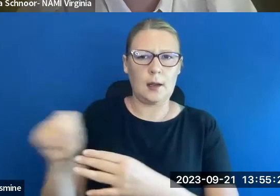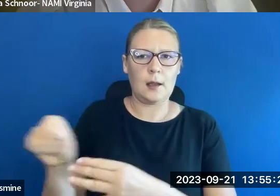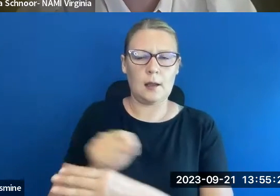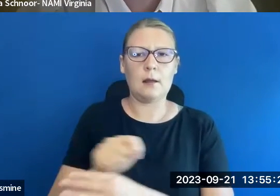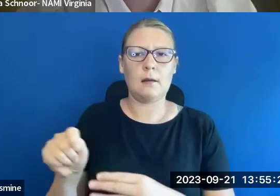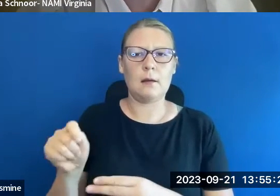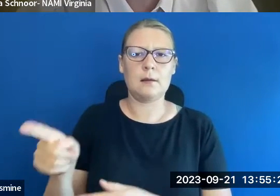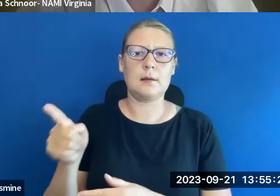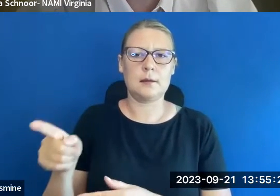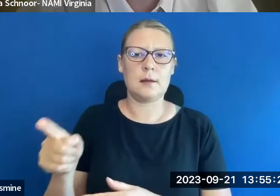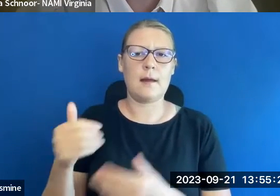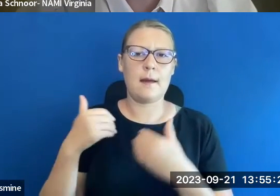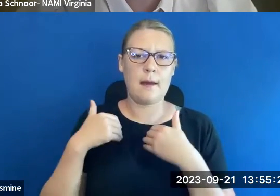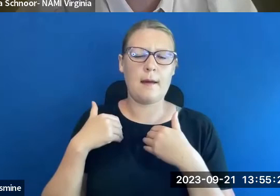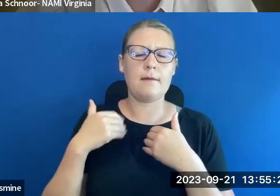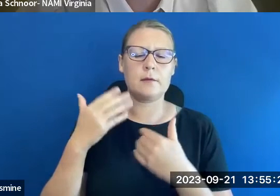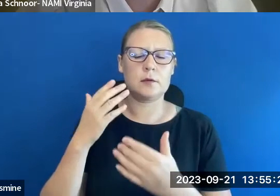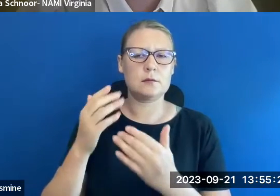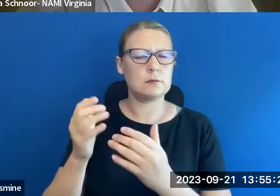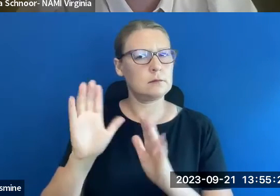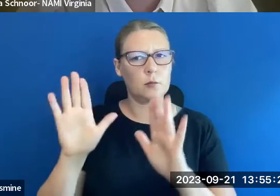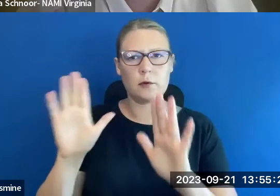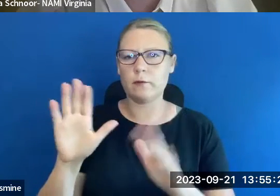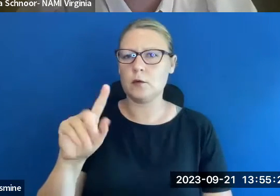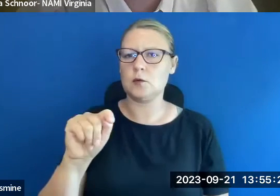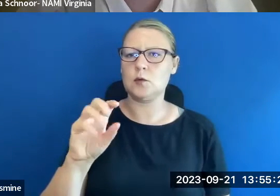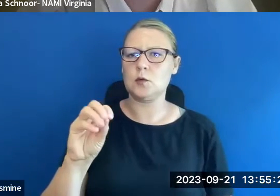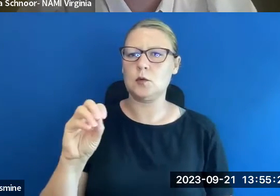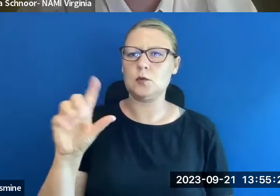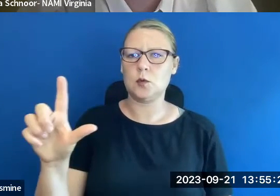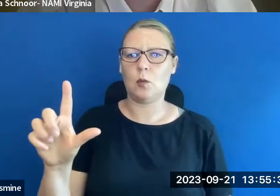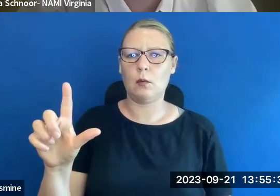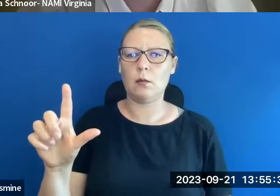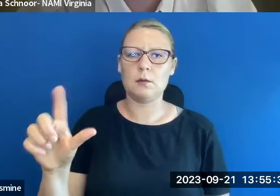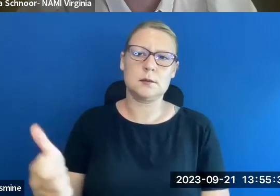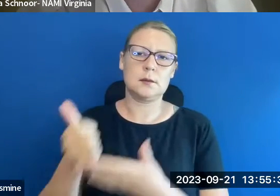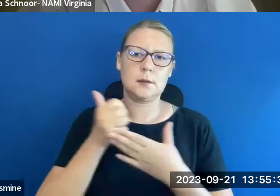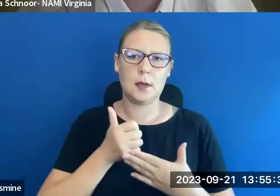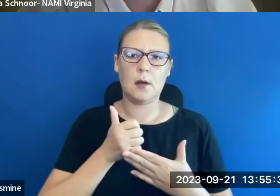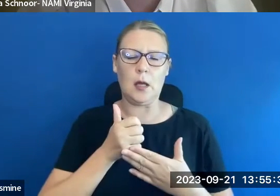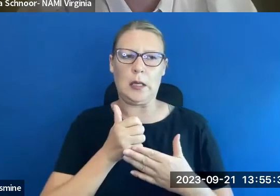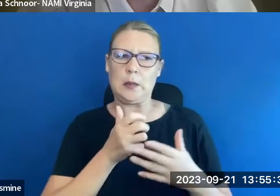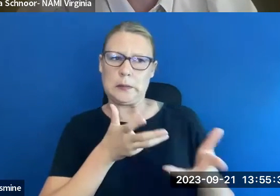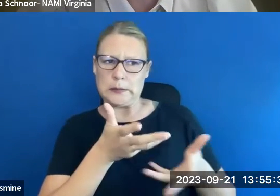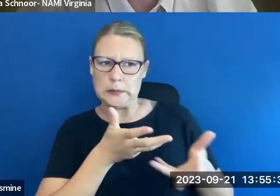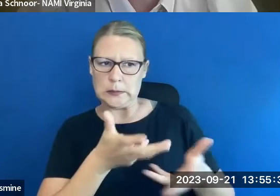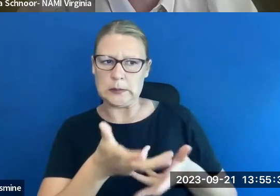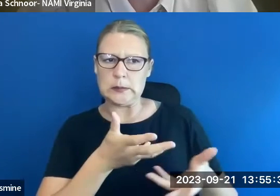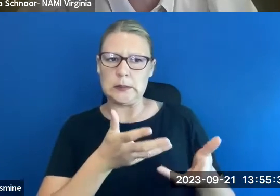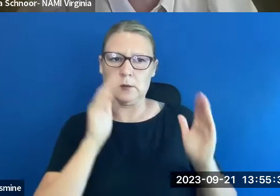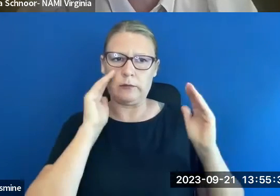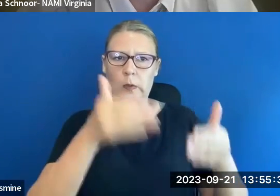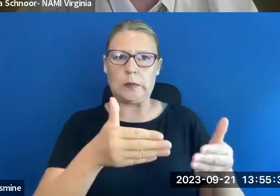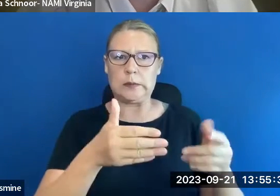really useful tool, especially if you believe that it is something that your youth is thinking about. Being